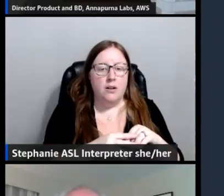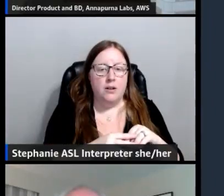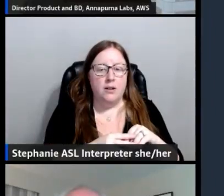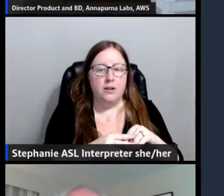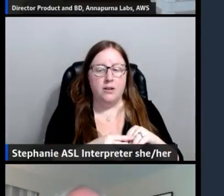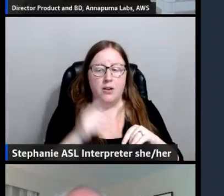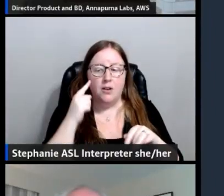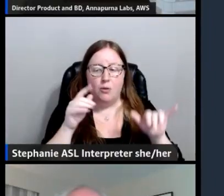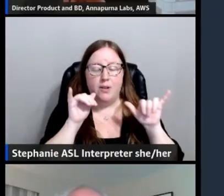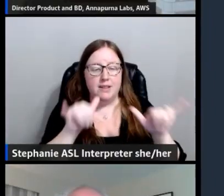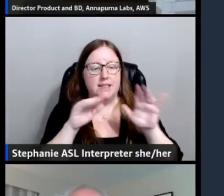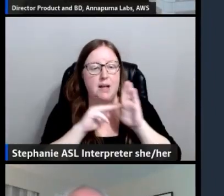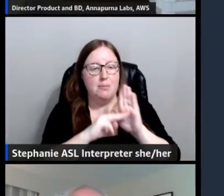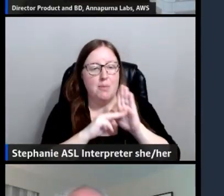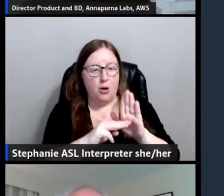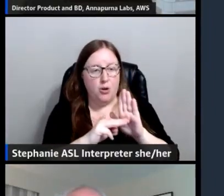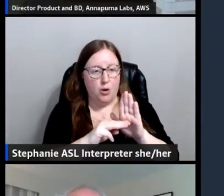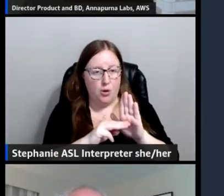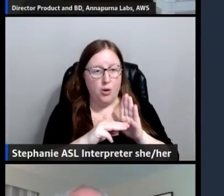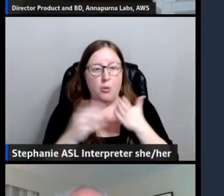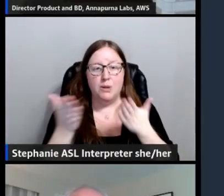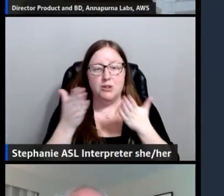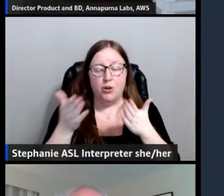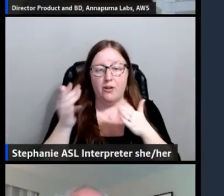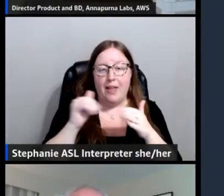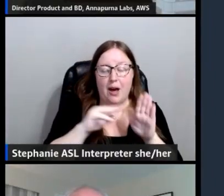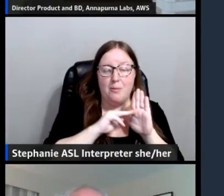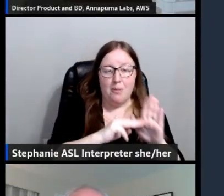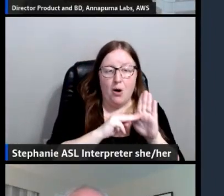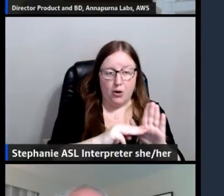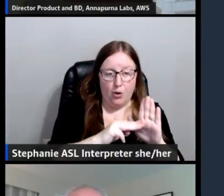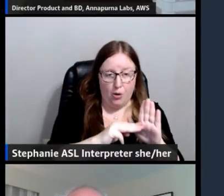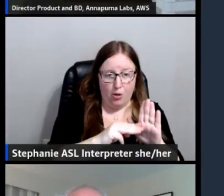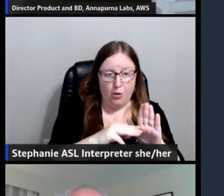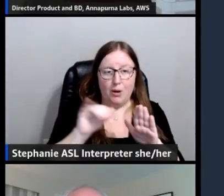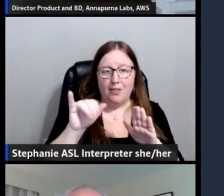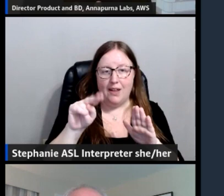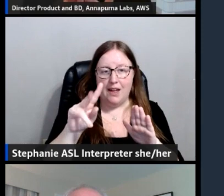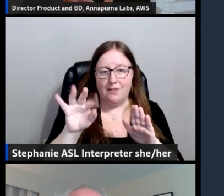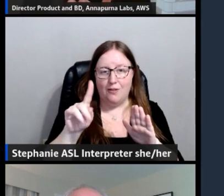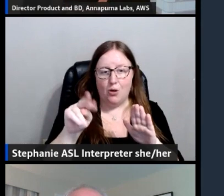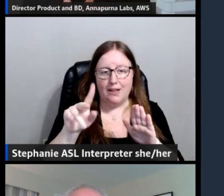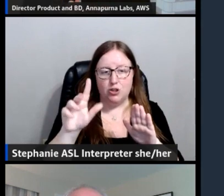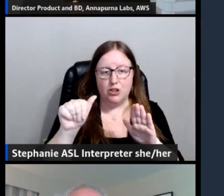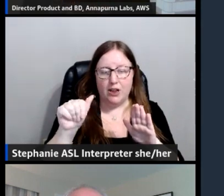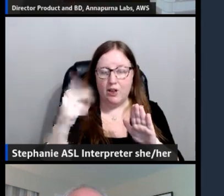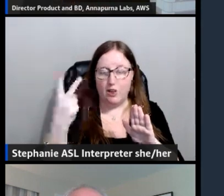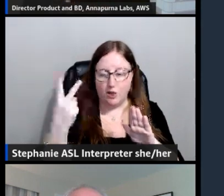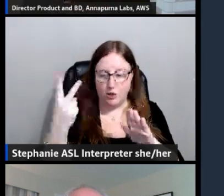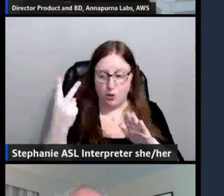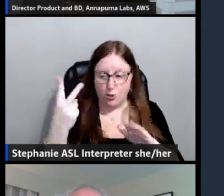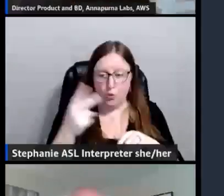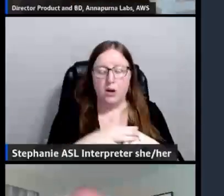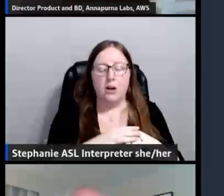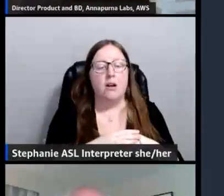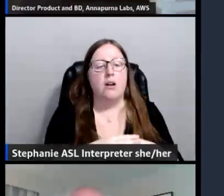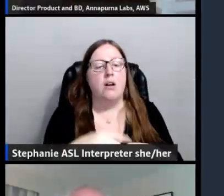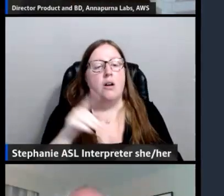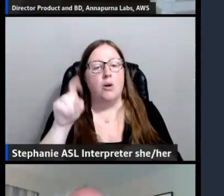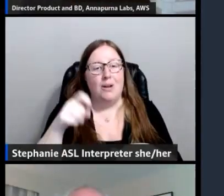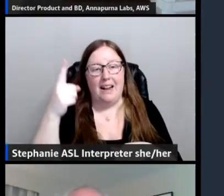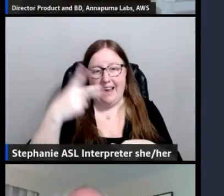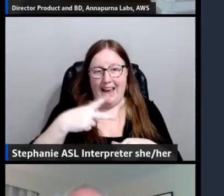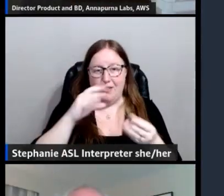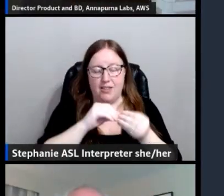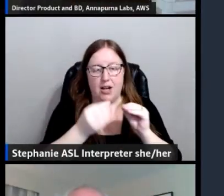the same model with when we serve that model with Inferentia 2. So we actually need half the number